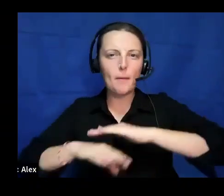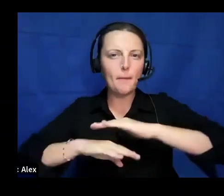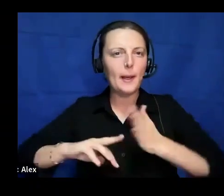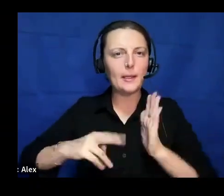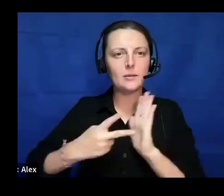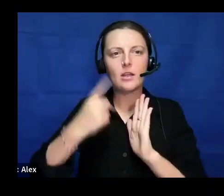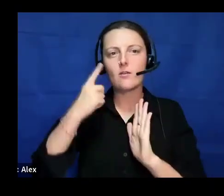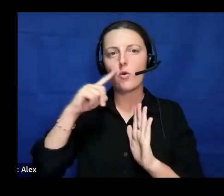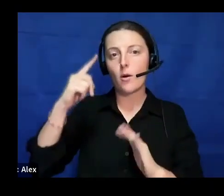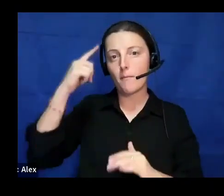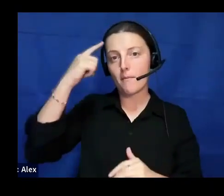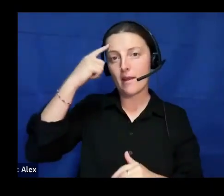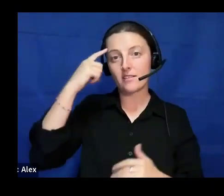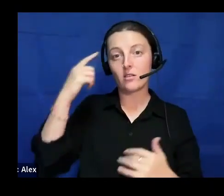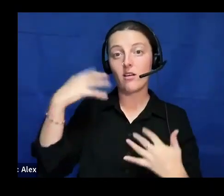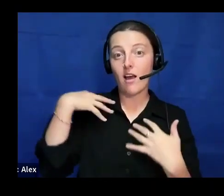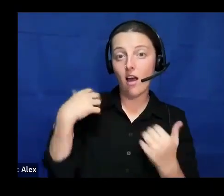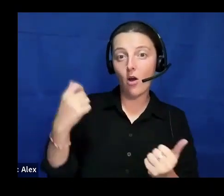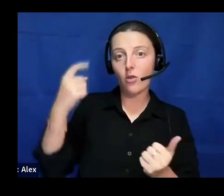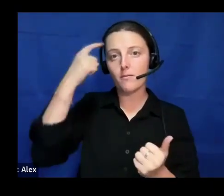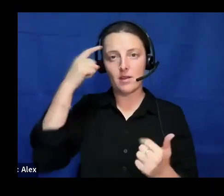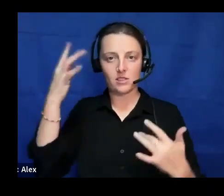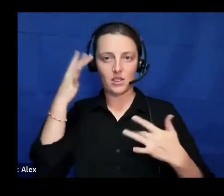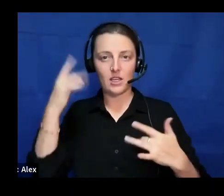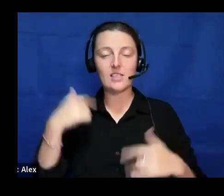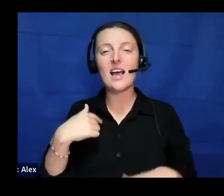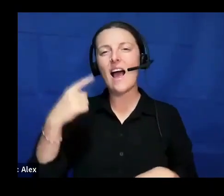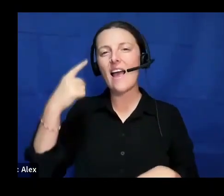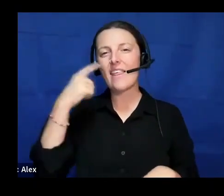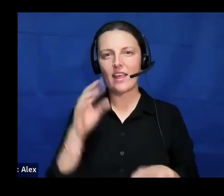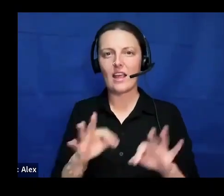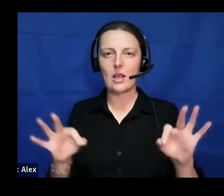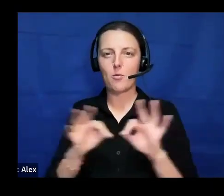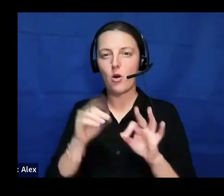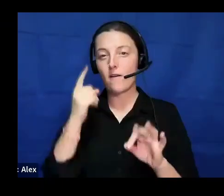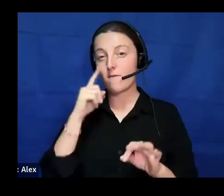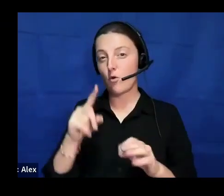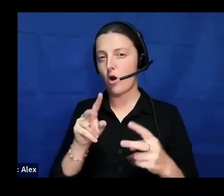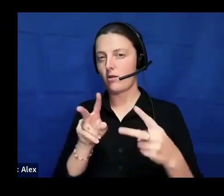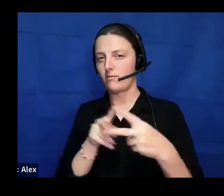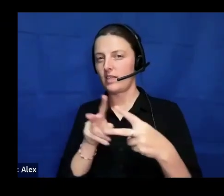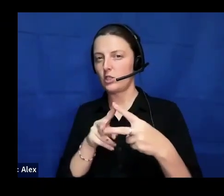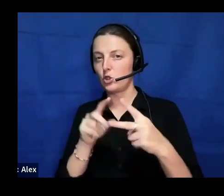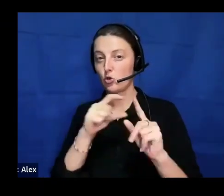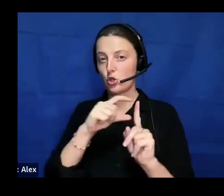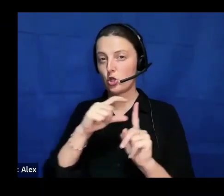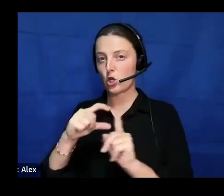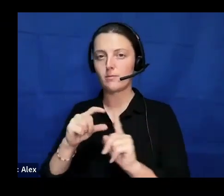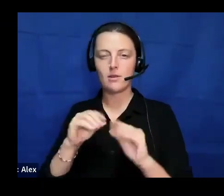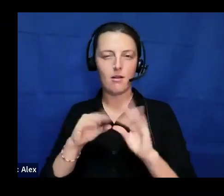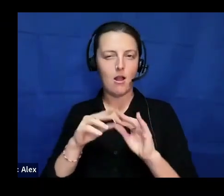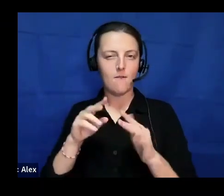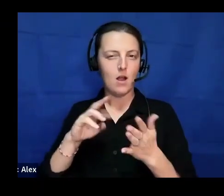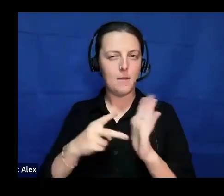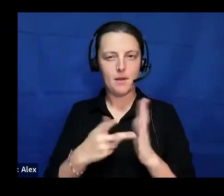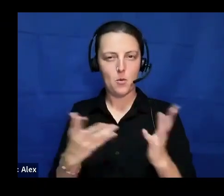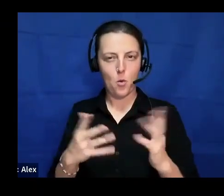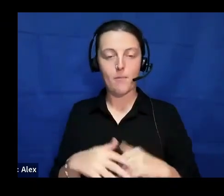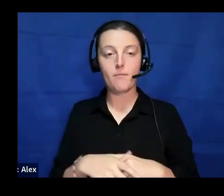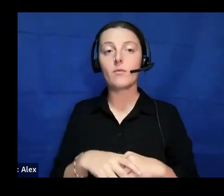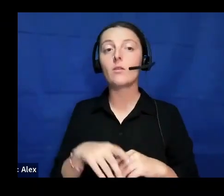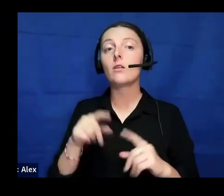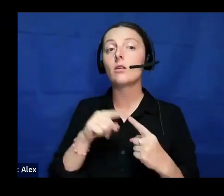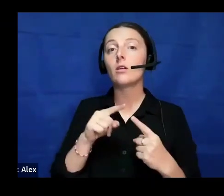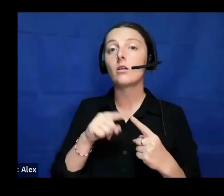mention because oftentimes I still hear people kind of use these terms interchangeably, right? So, mental health is a state of mental well